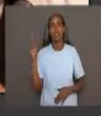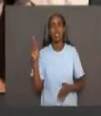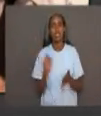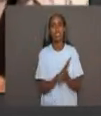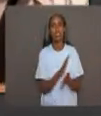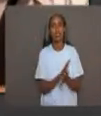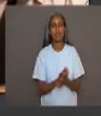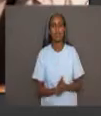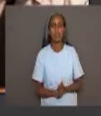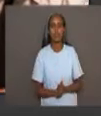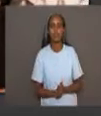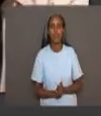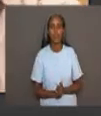slips.